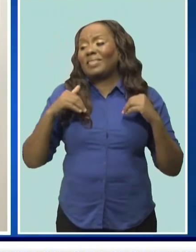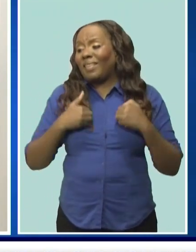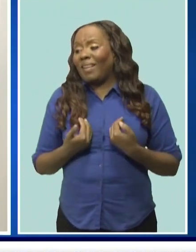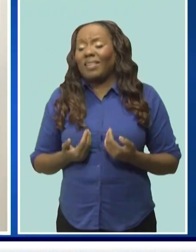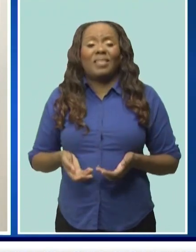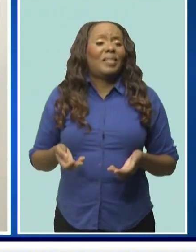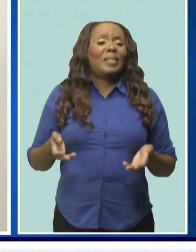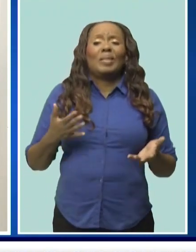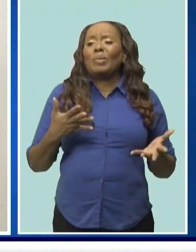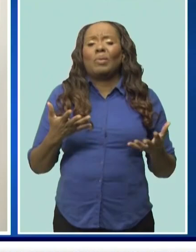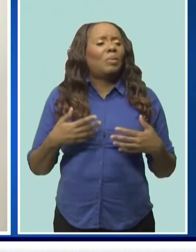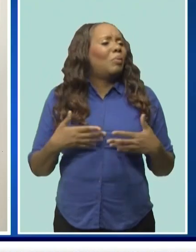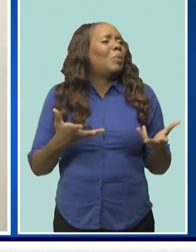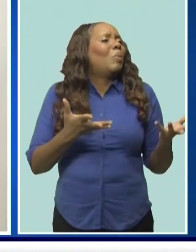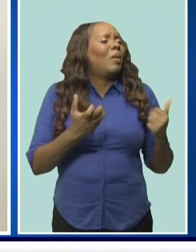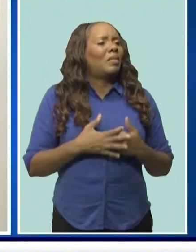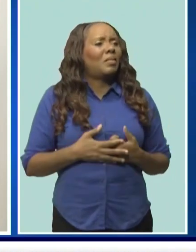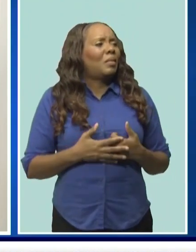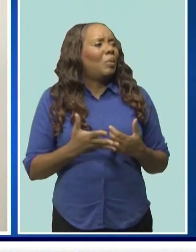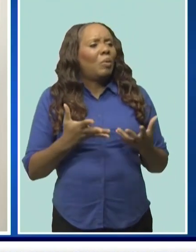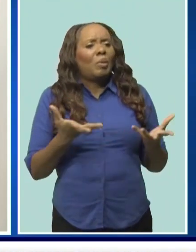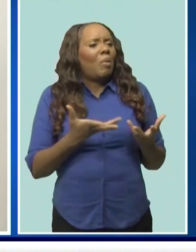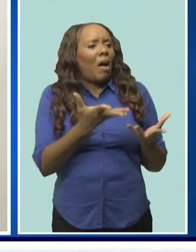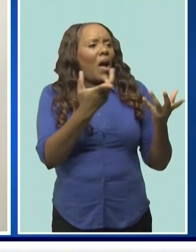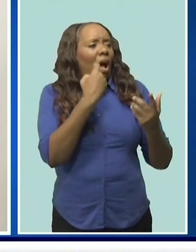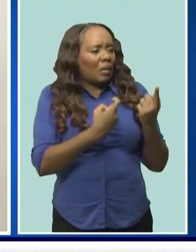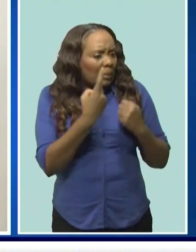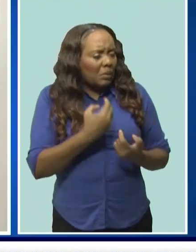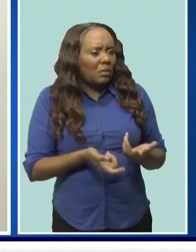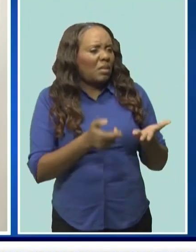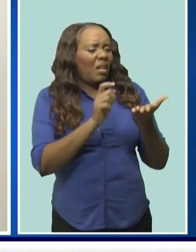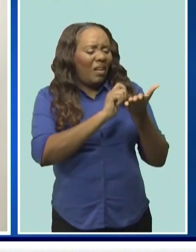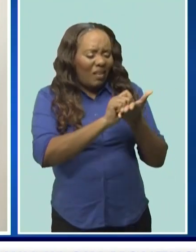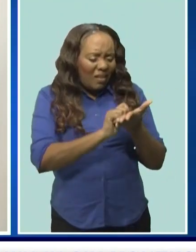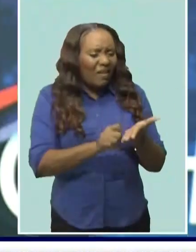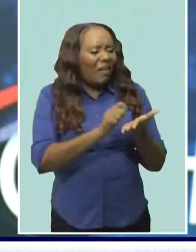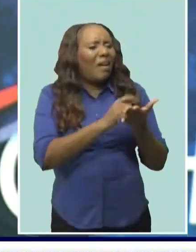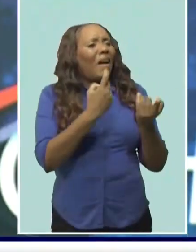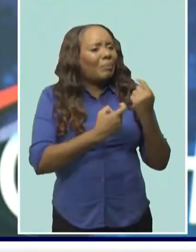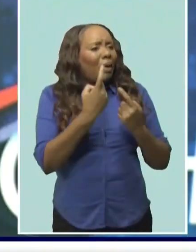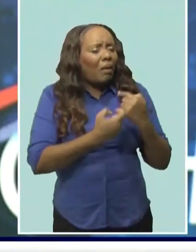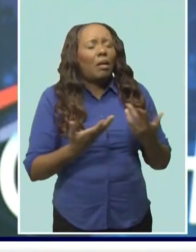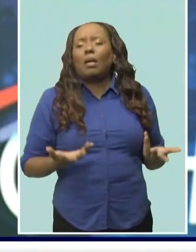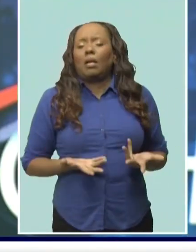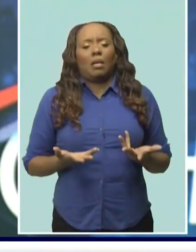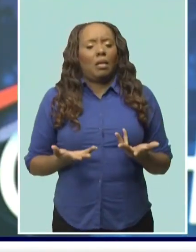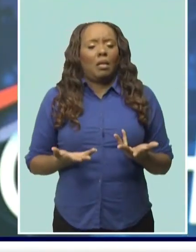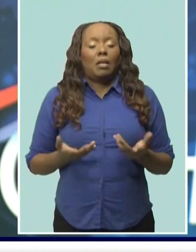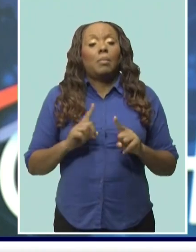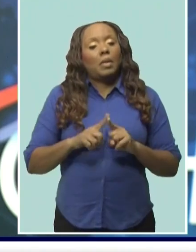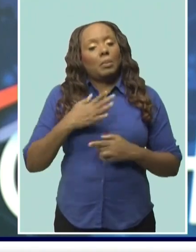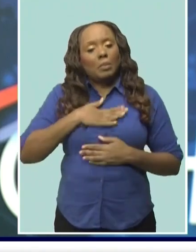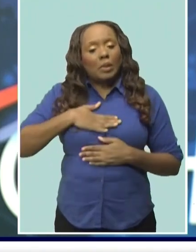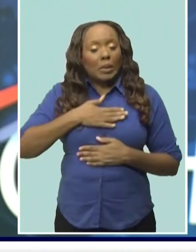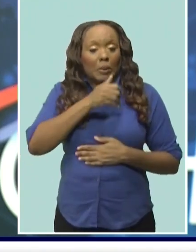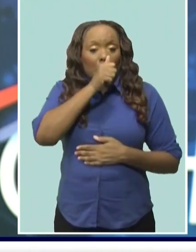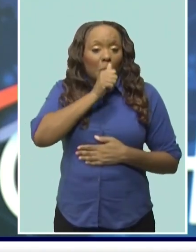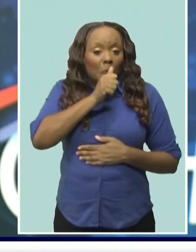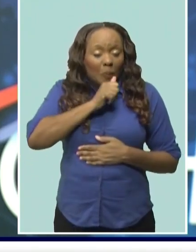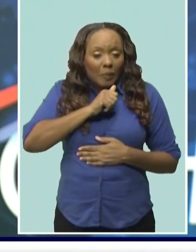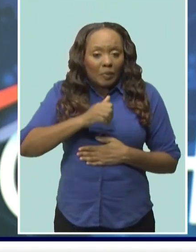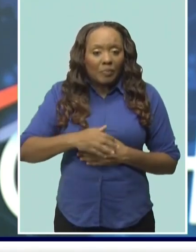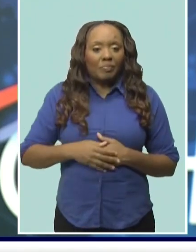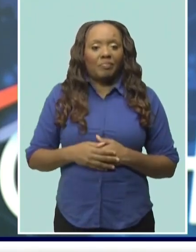seeing so many different questionnaires, but this is a very, very, very important study for Barbados. The Sargassum seaweed is back